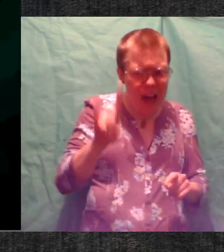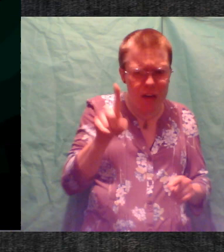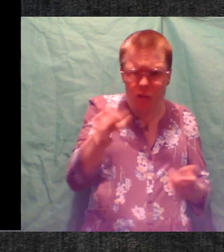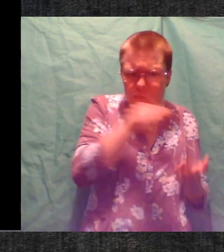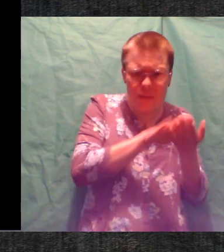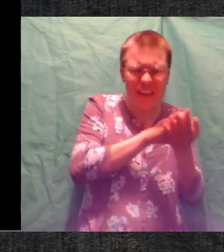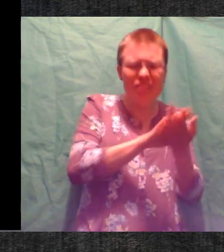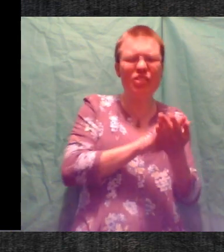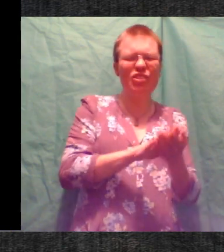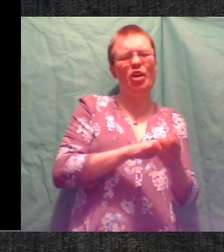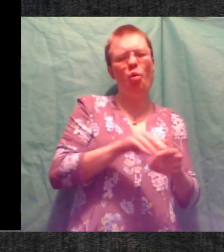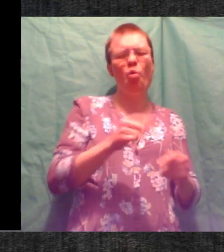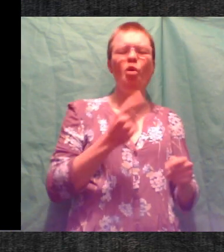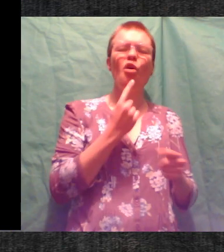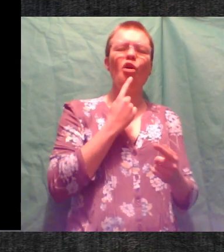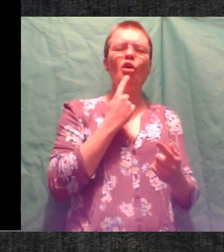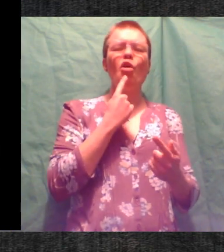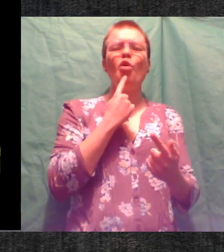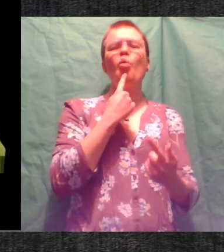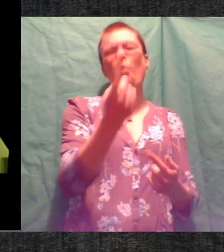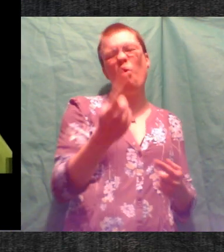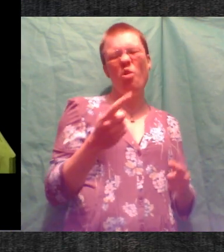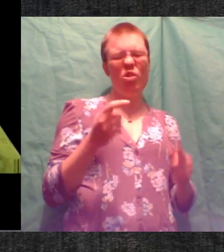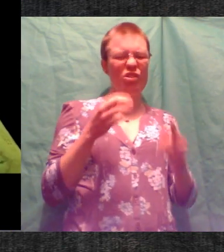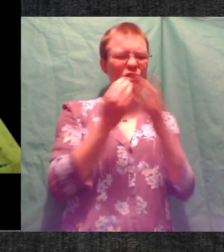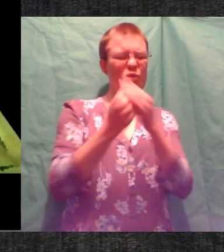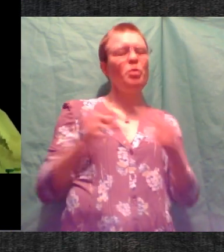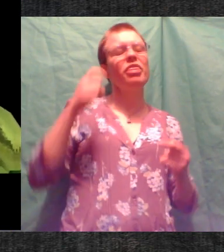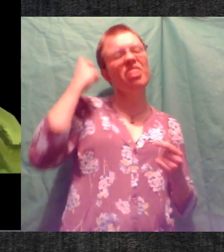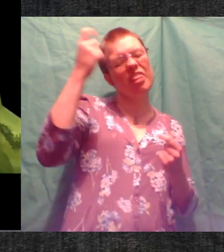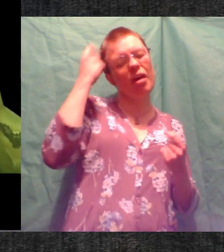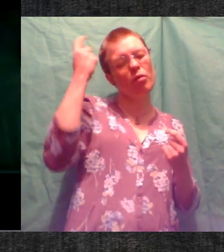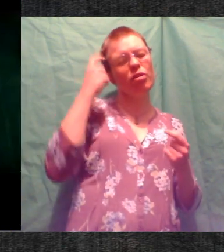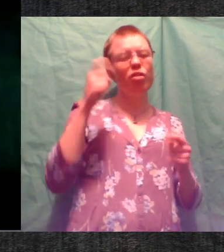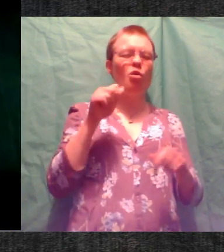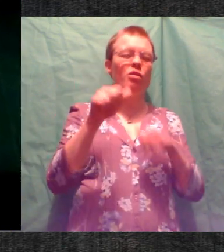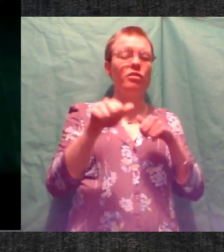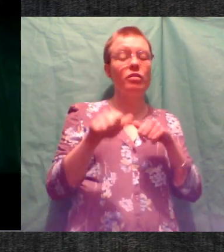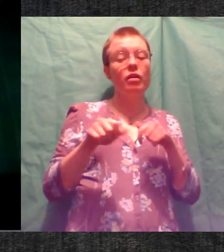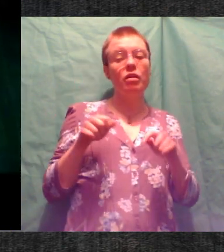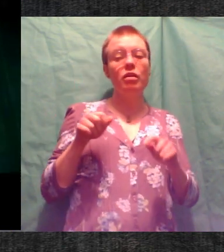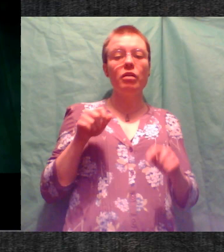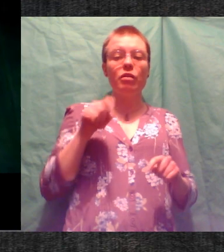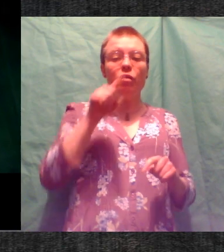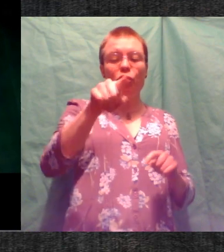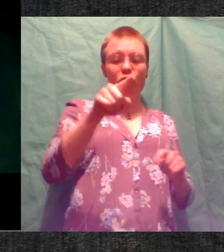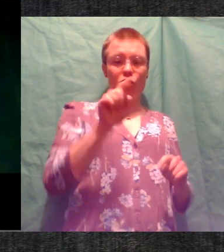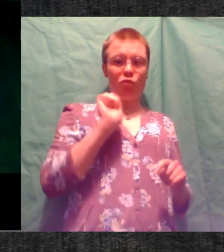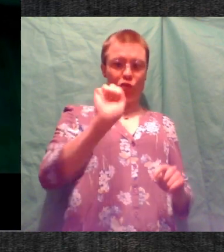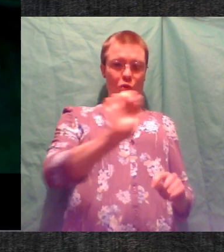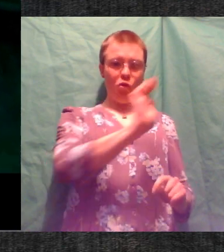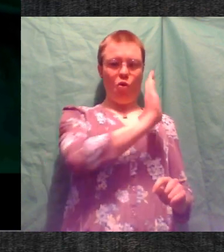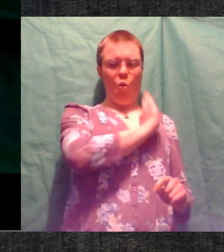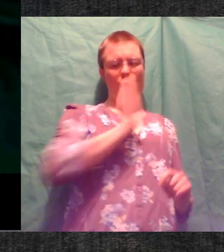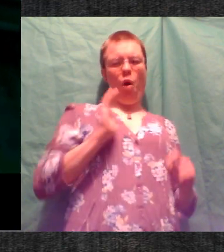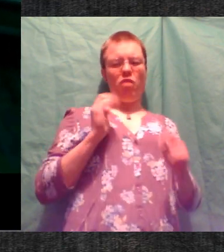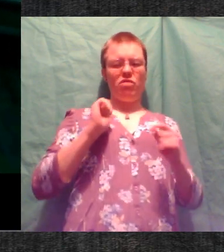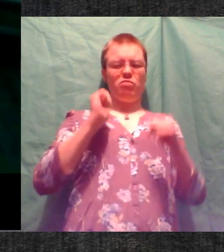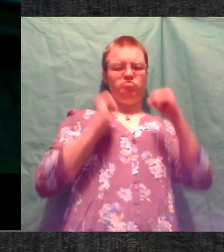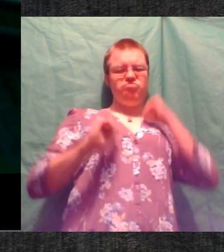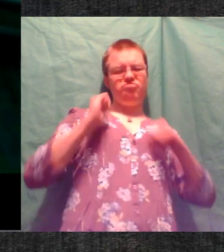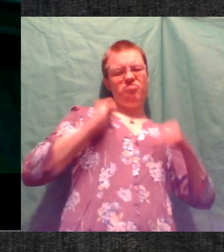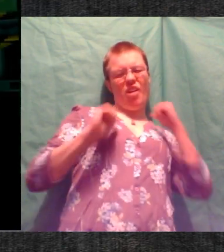you talking about? Following orders blindly with no questions asked, you've lost your warrior's pride and become nothing more than a pawn,